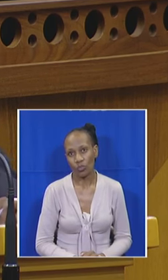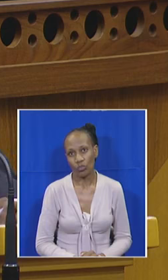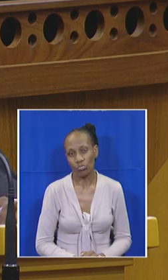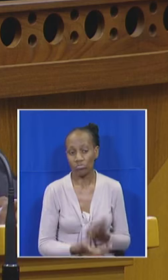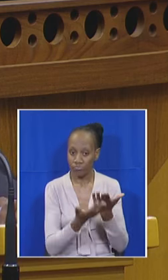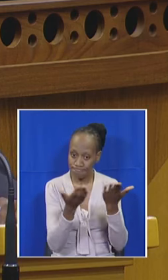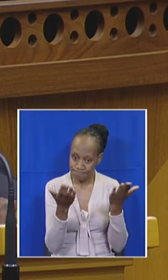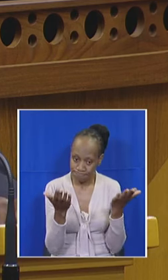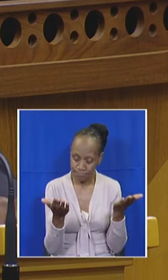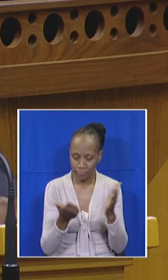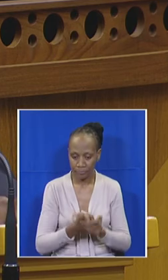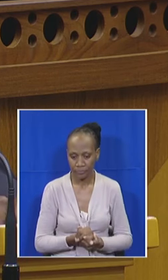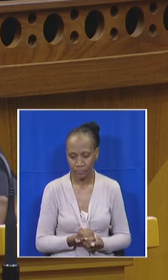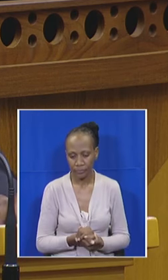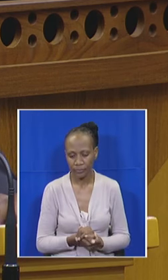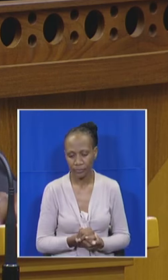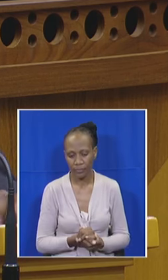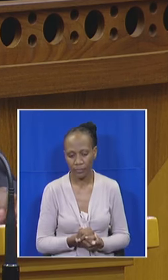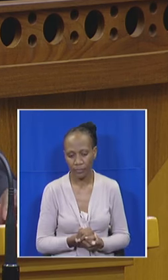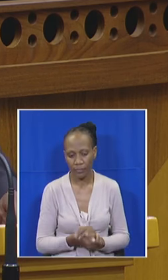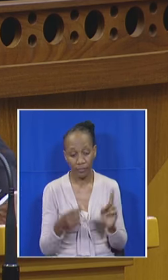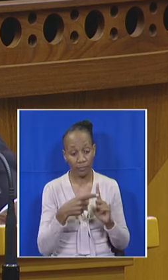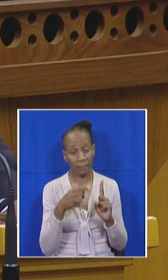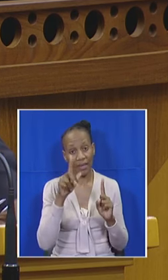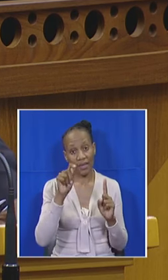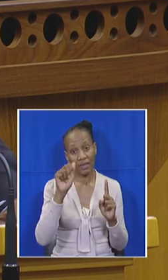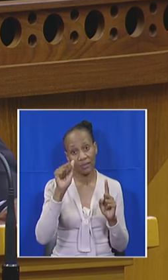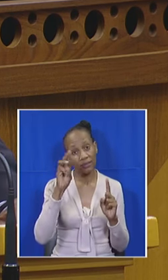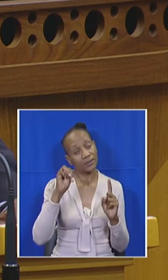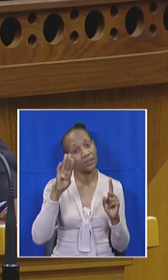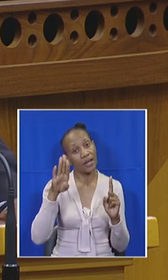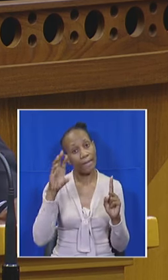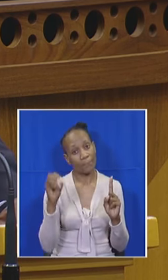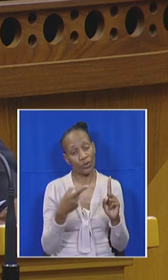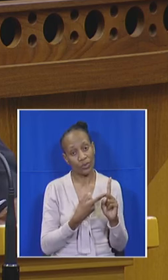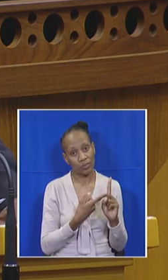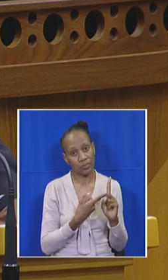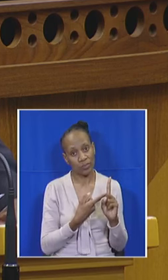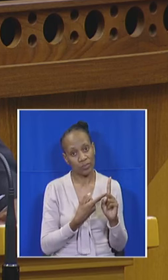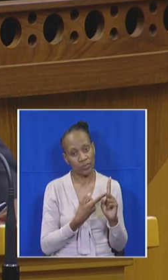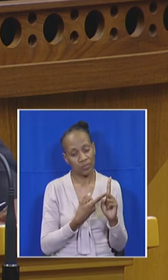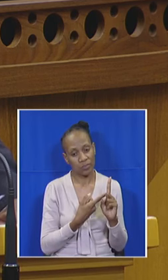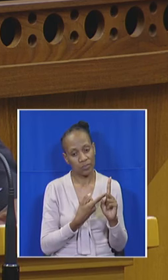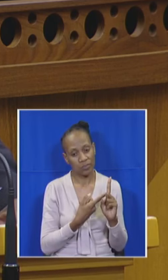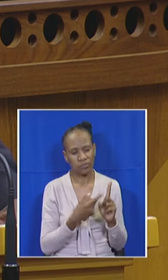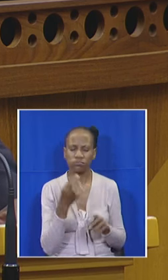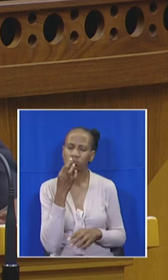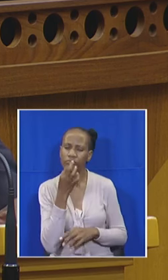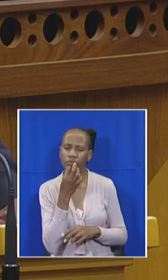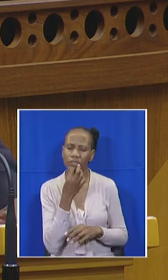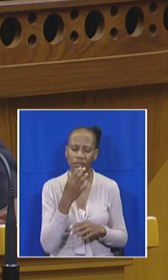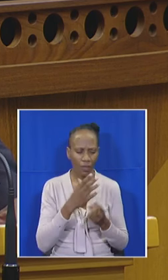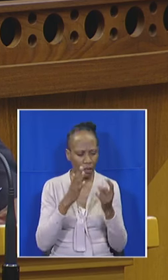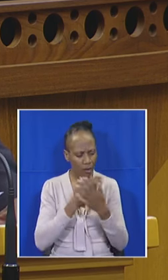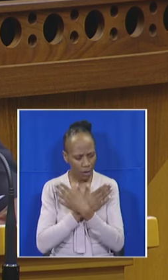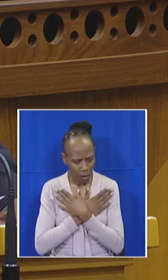Compatriots, Oliver Tambo, personified unity and love